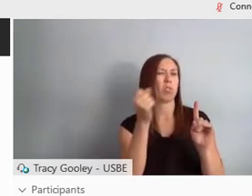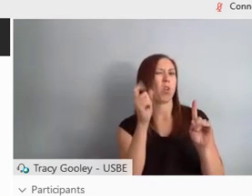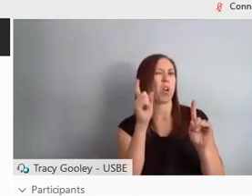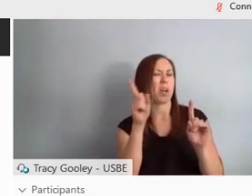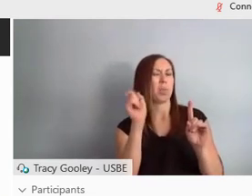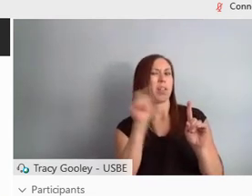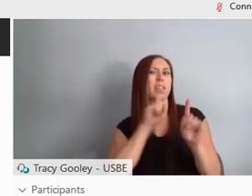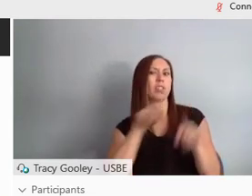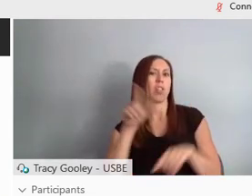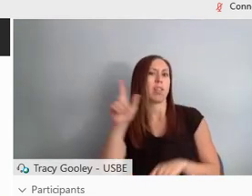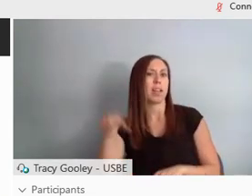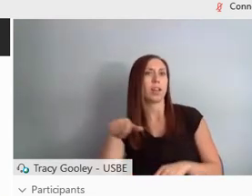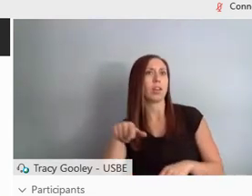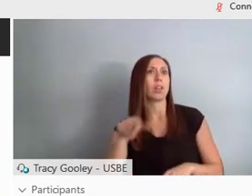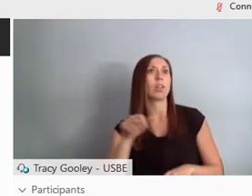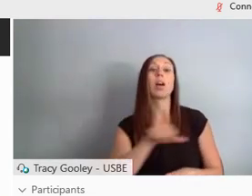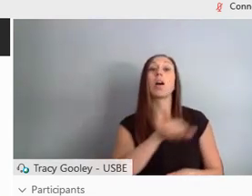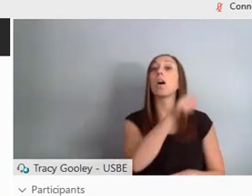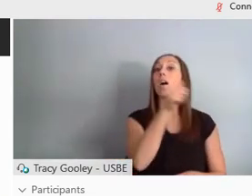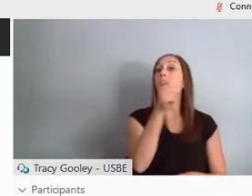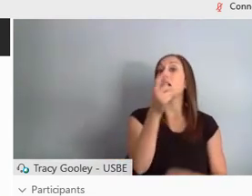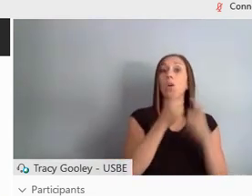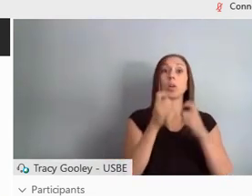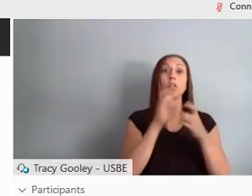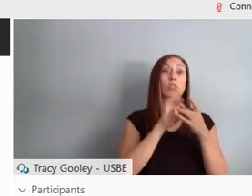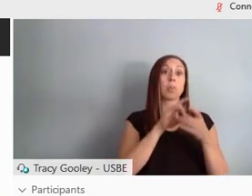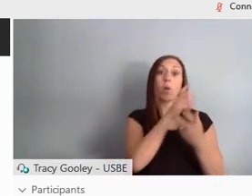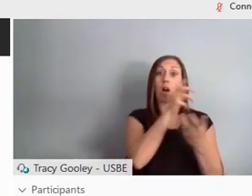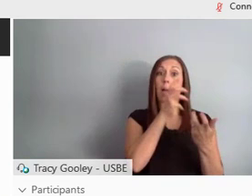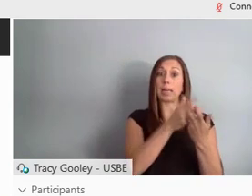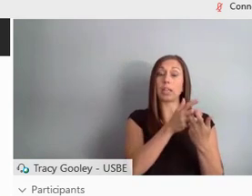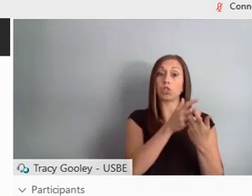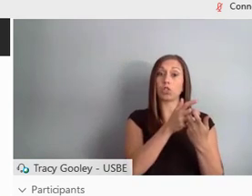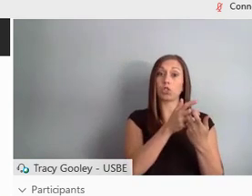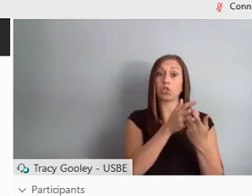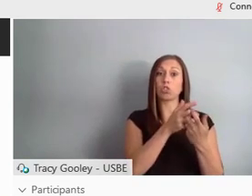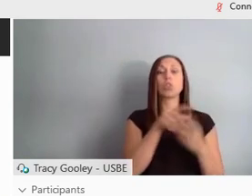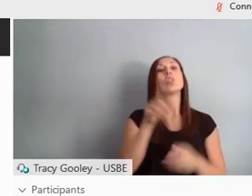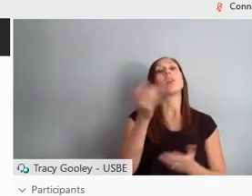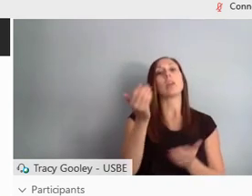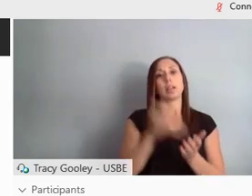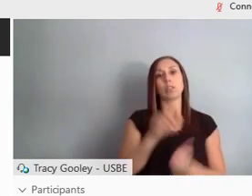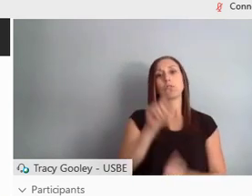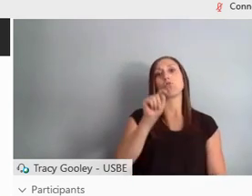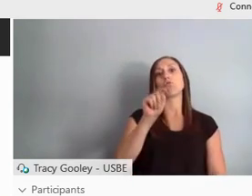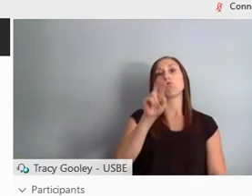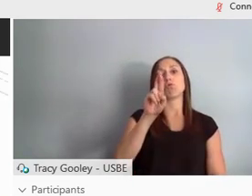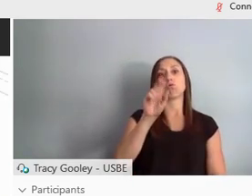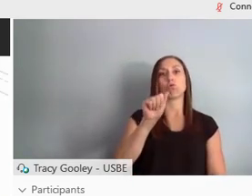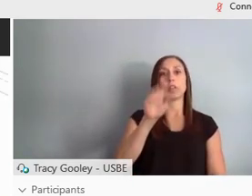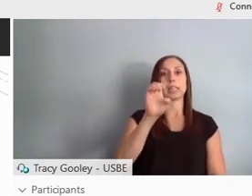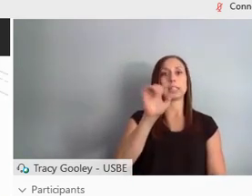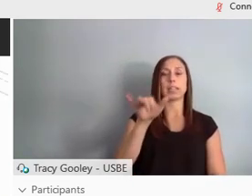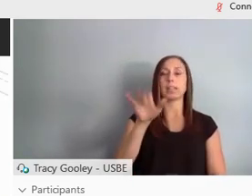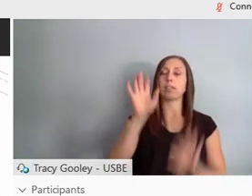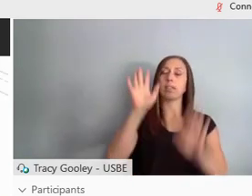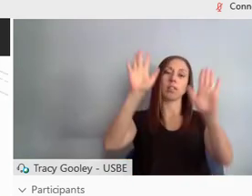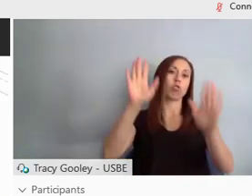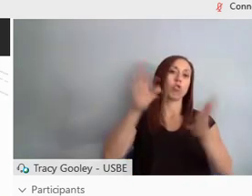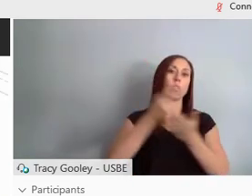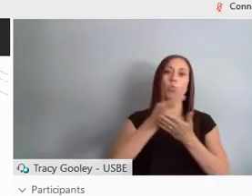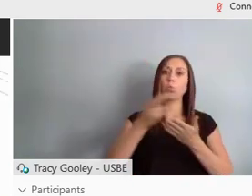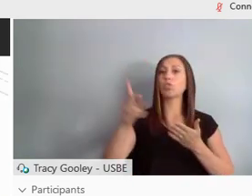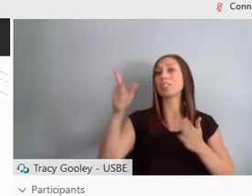just a second. But any questions about the accommodations piece? Again, Tracy Gooley is a great resource. She